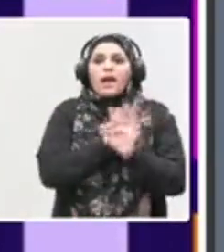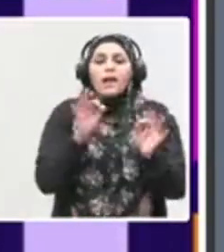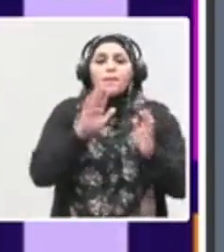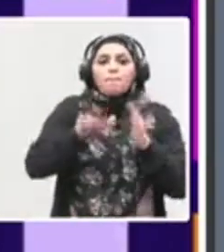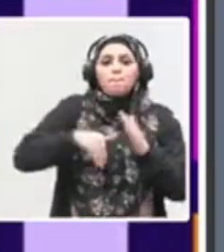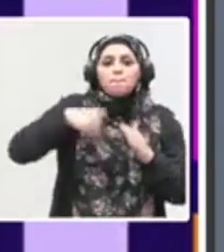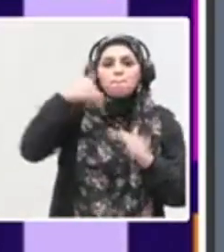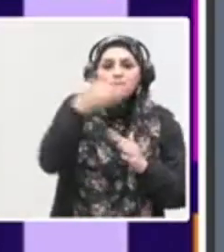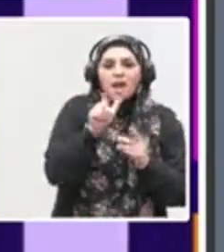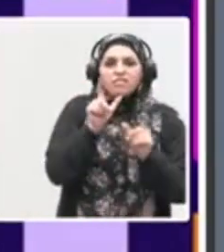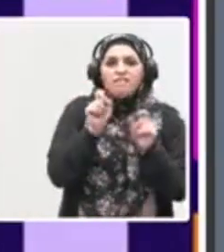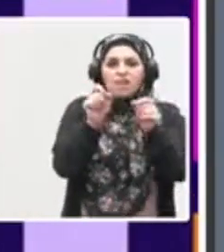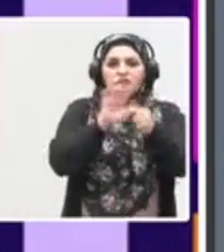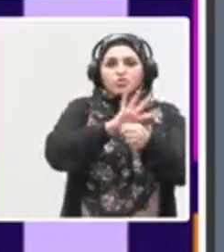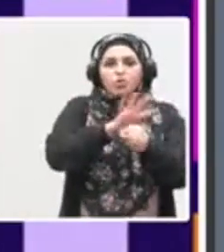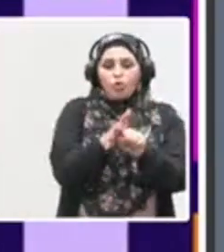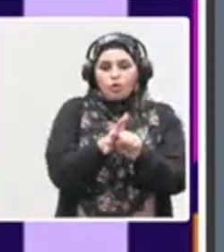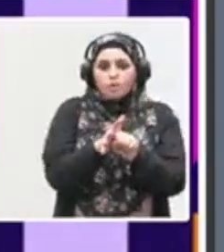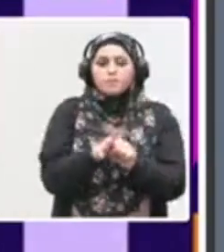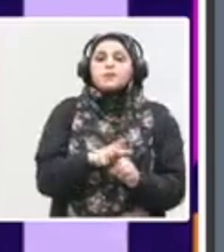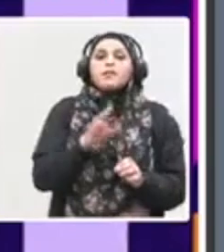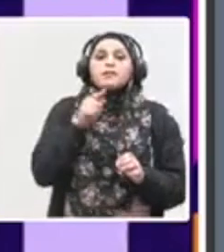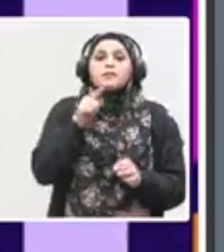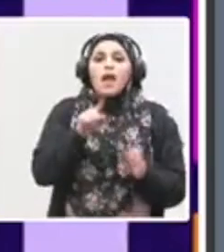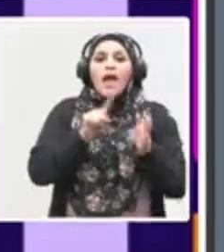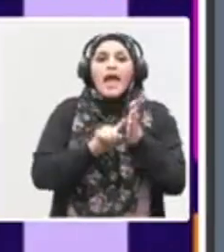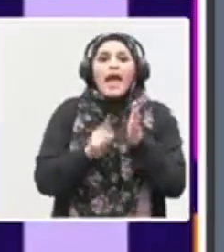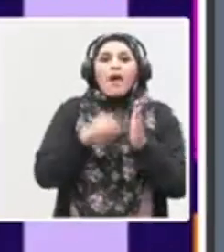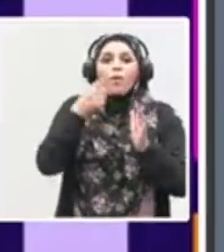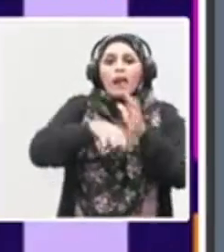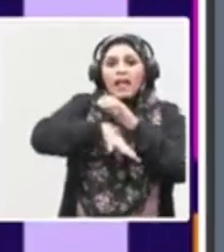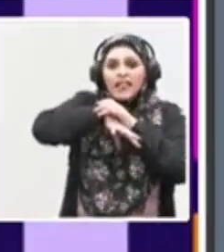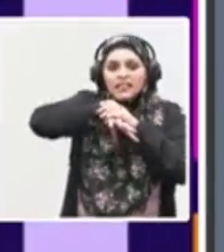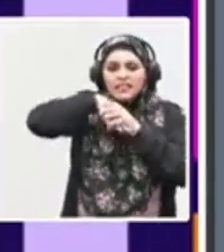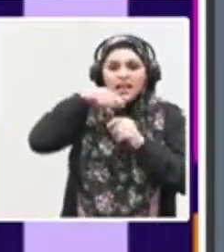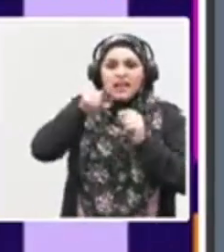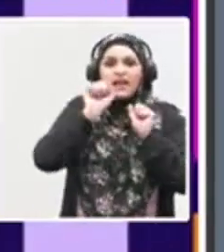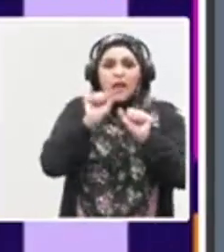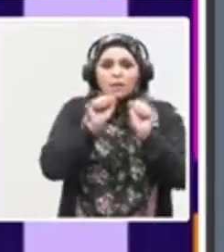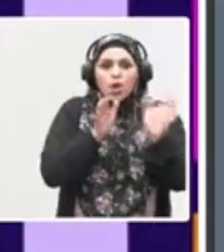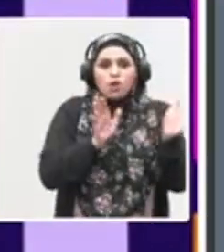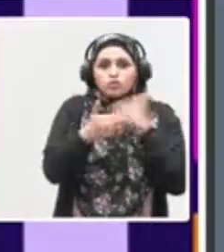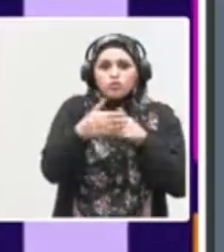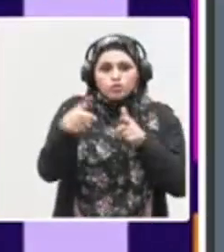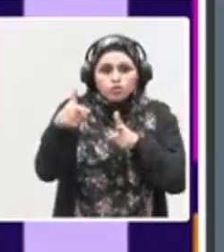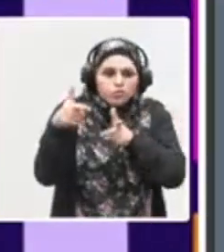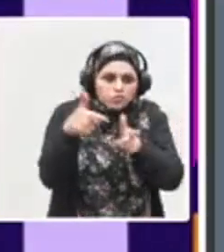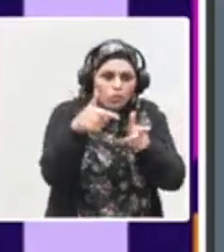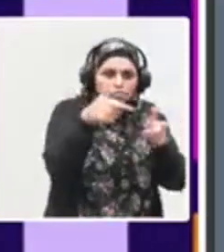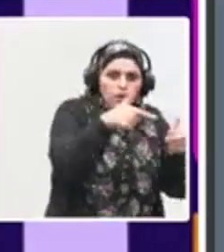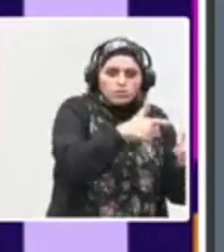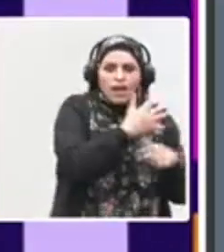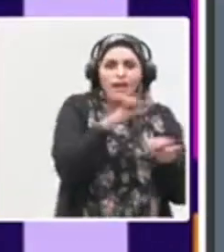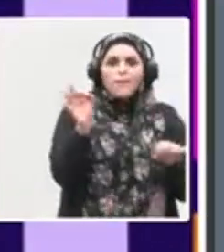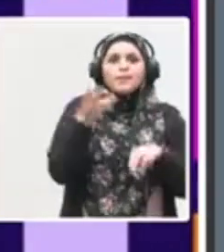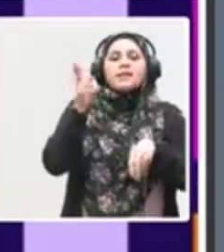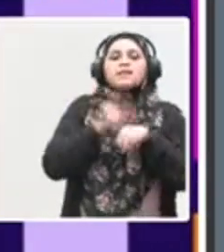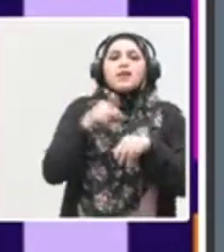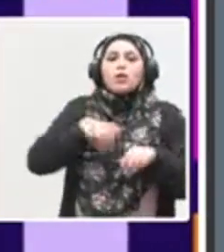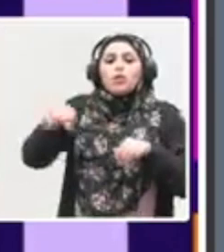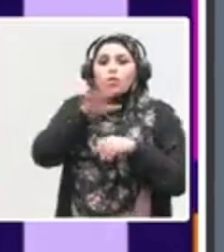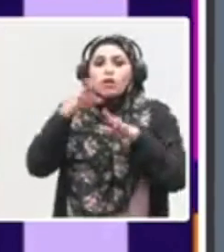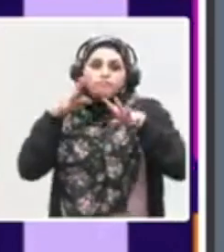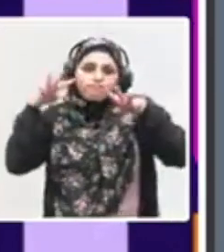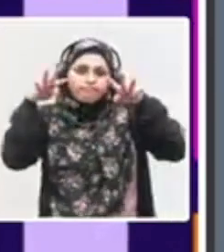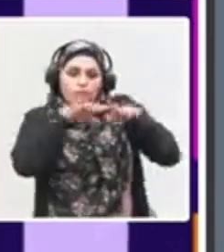first tenant to be in the soundstage, and it demonstrated the ability of this new facility to handle a really large